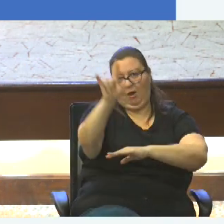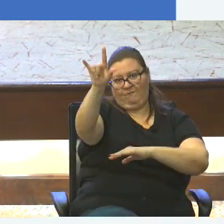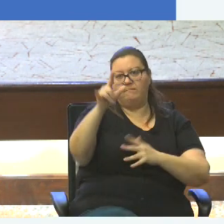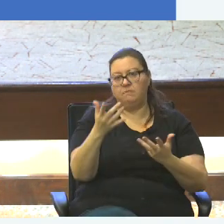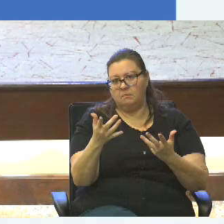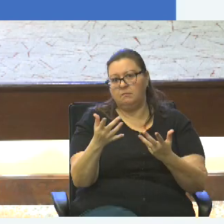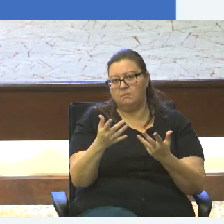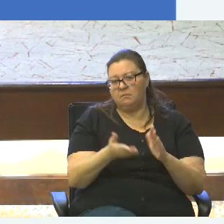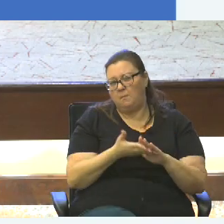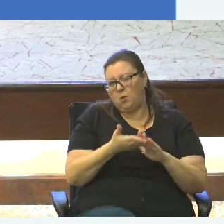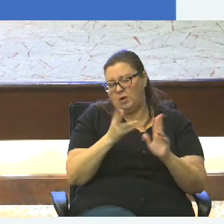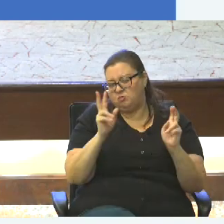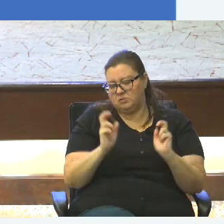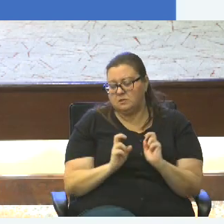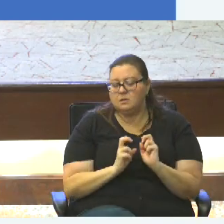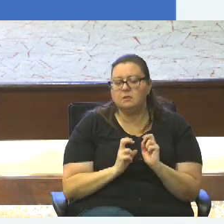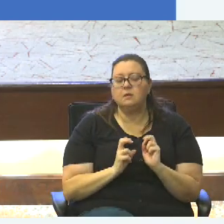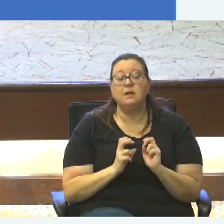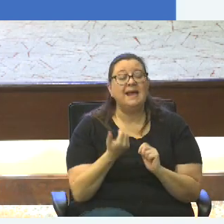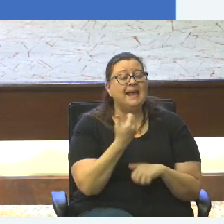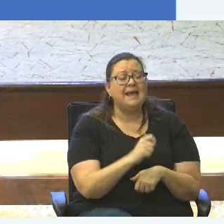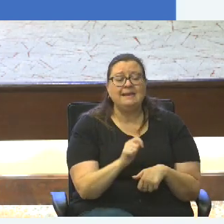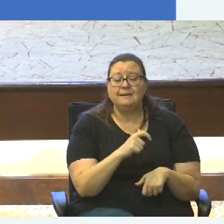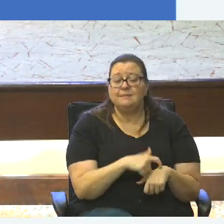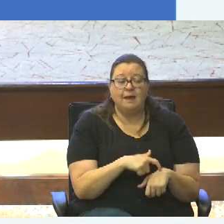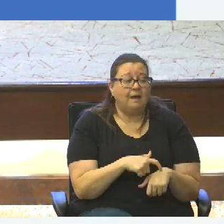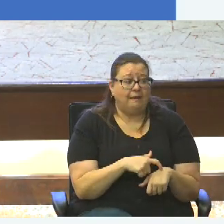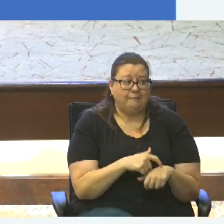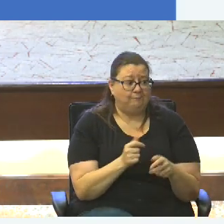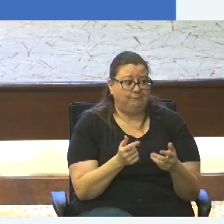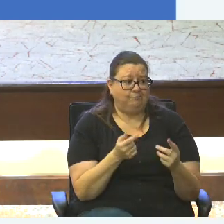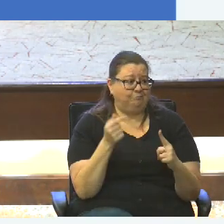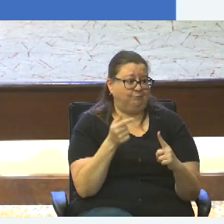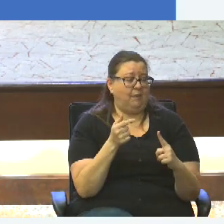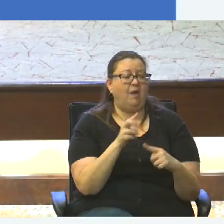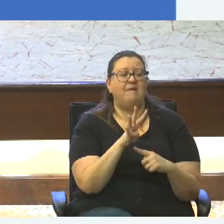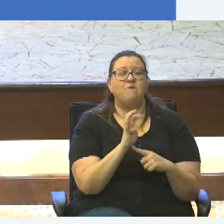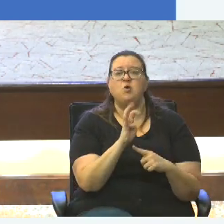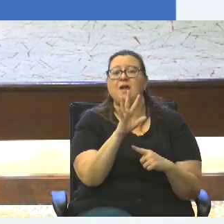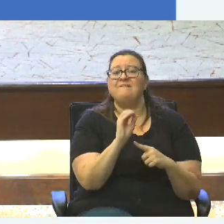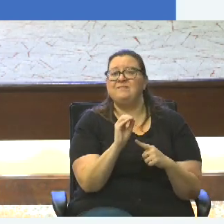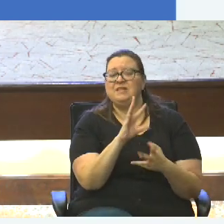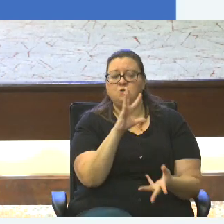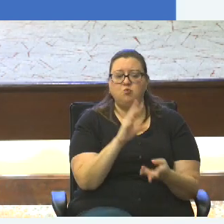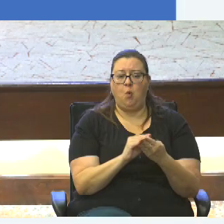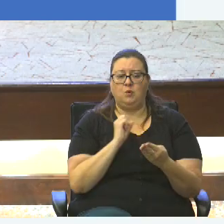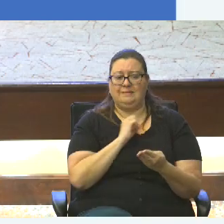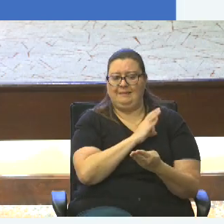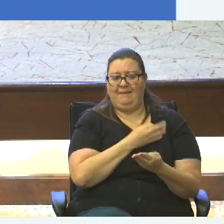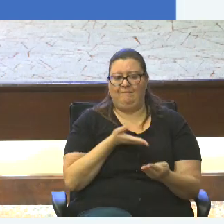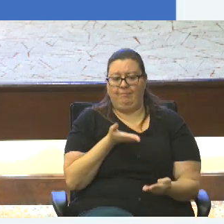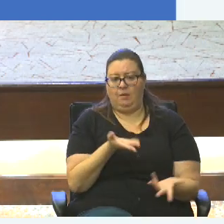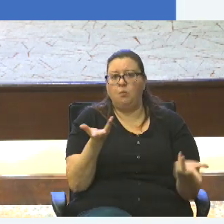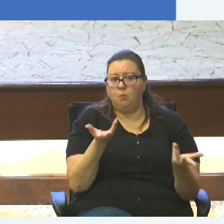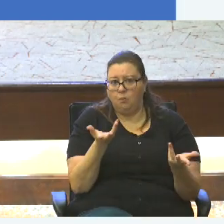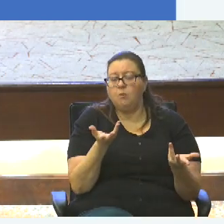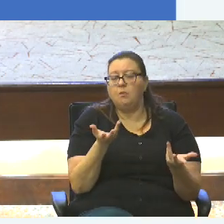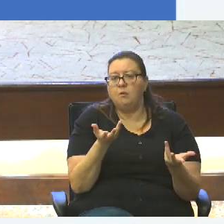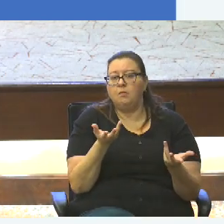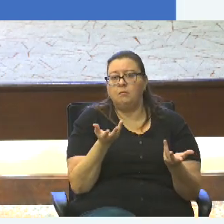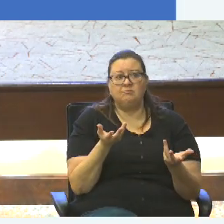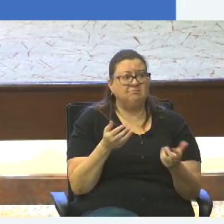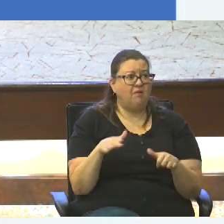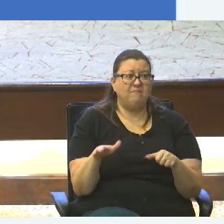by an aircraft. At any given time, there are approximately 450 total employees on the airport who make their